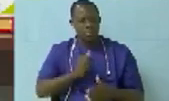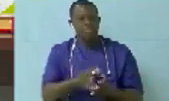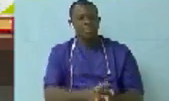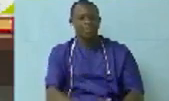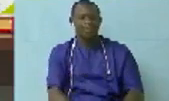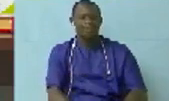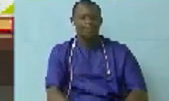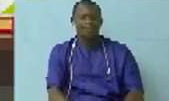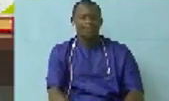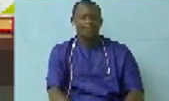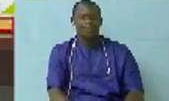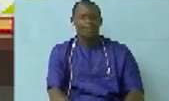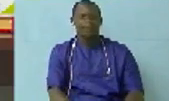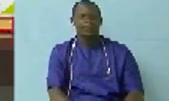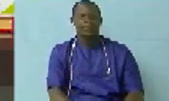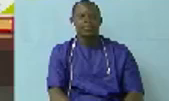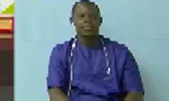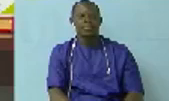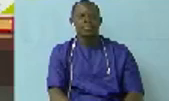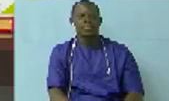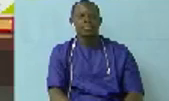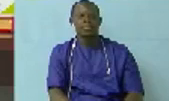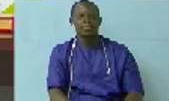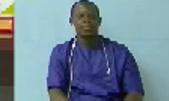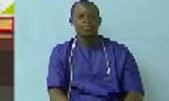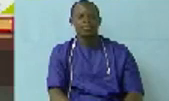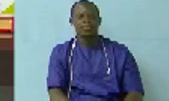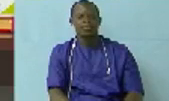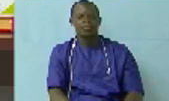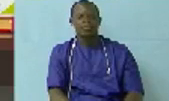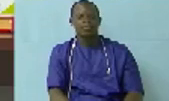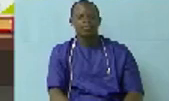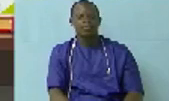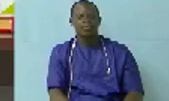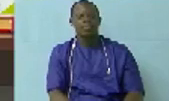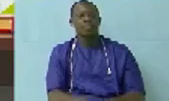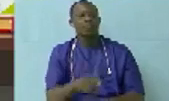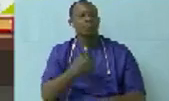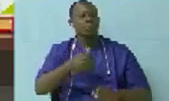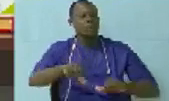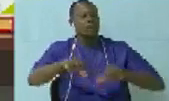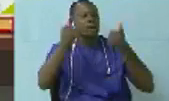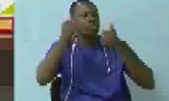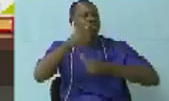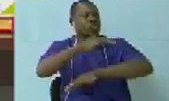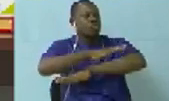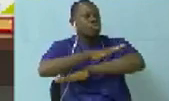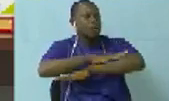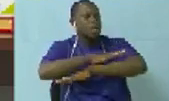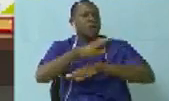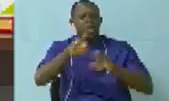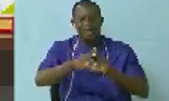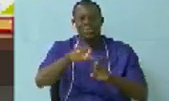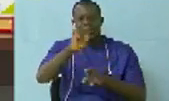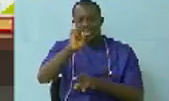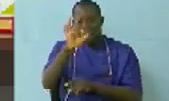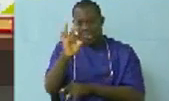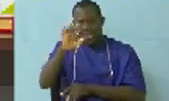Okay. I attended St. Peter's Primary School. St. Peter's